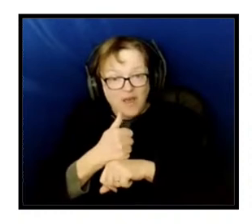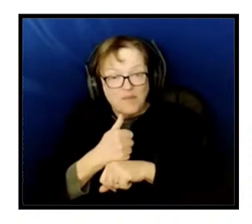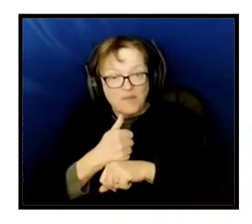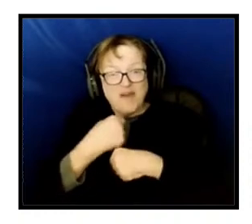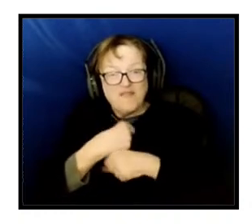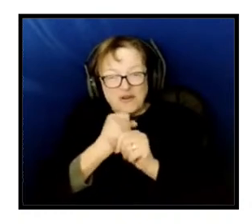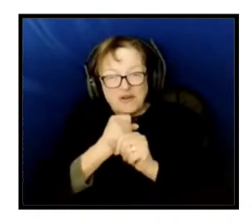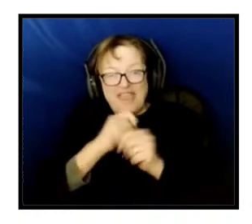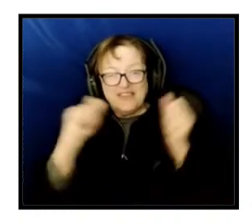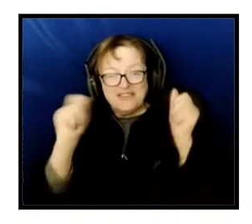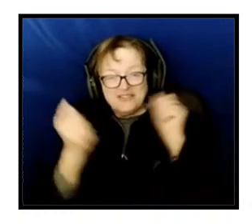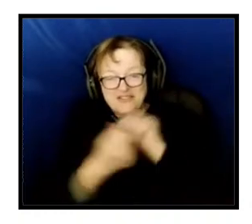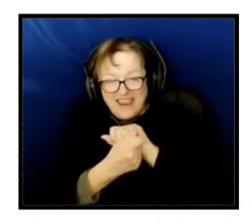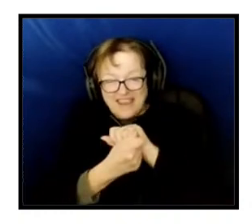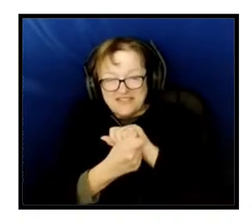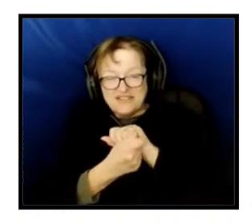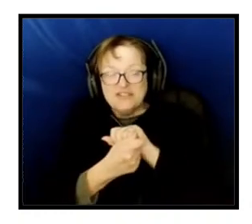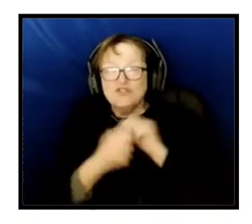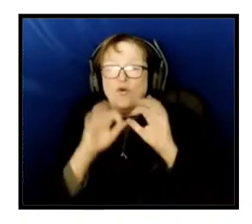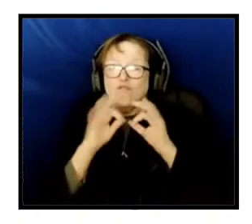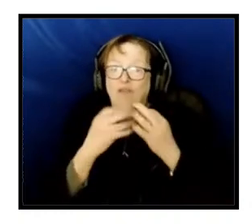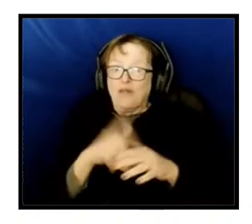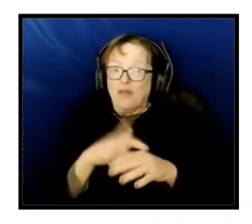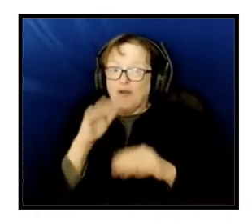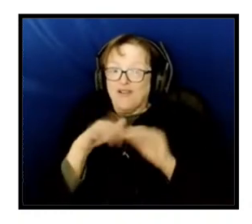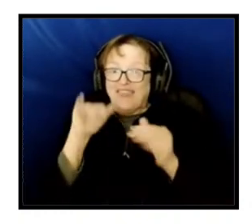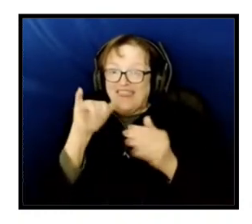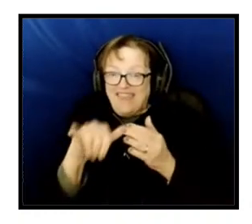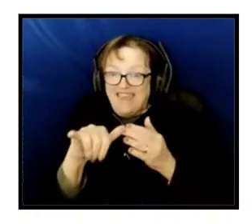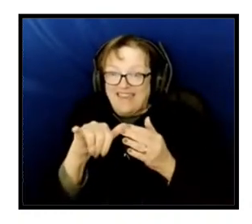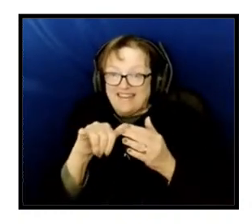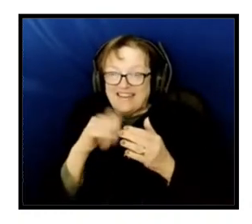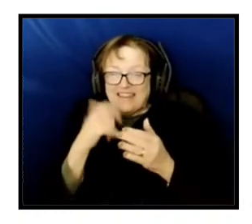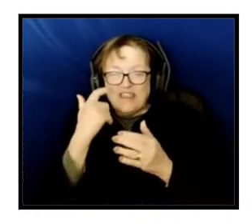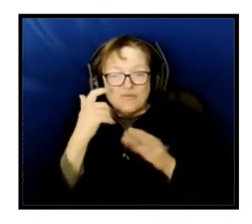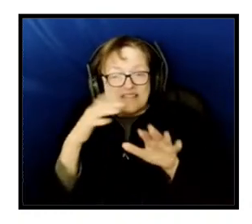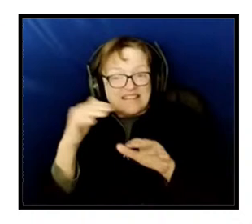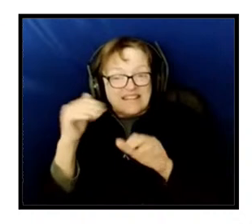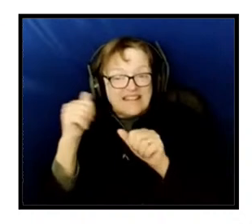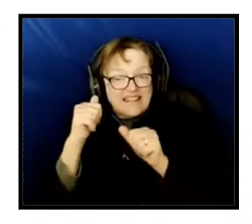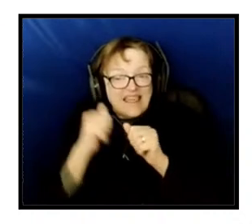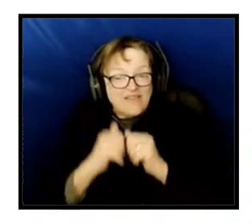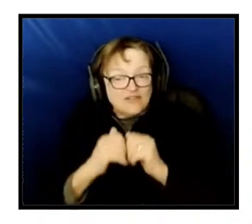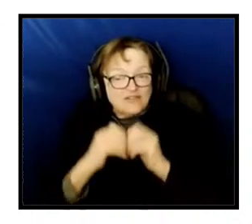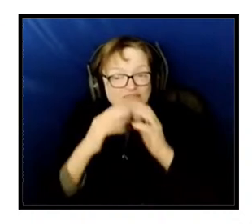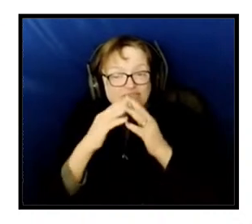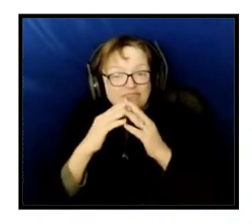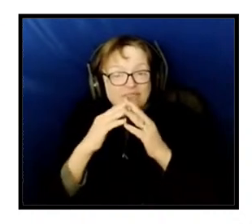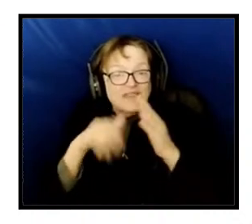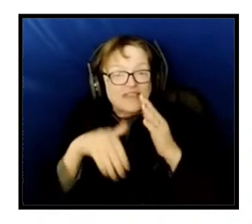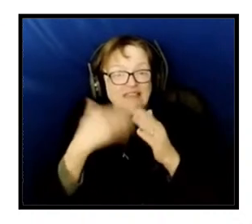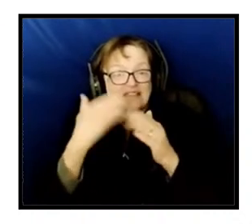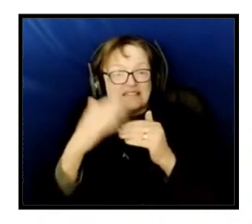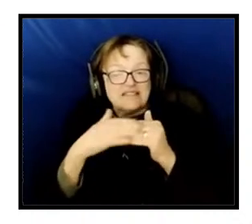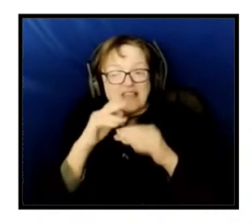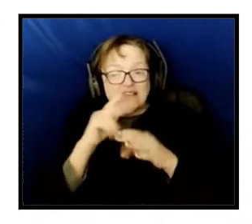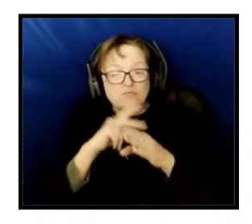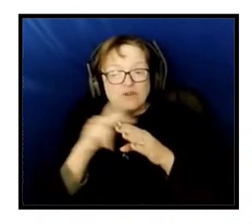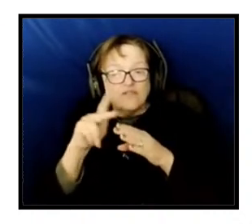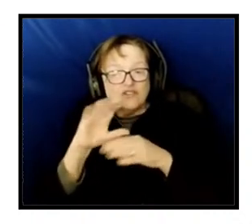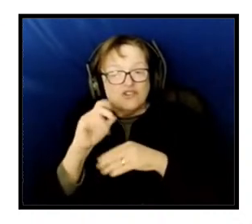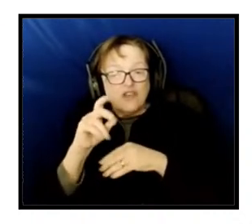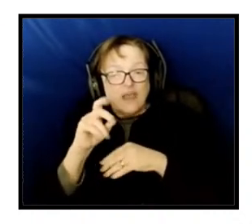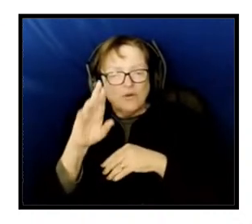so he's been family for a lot longer than that. He recently left to start his next professional chapter, and we will miss him